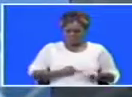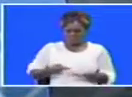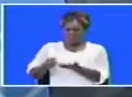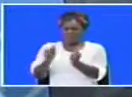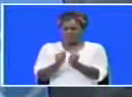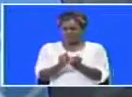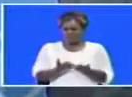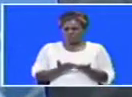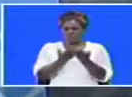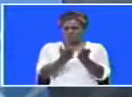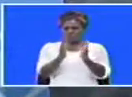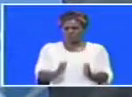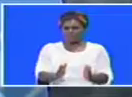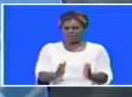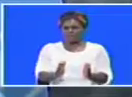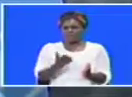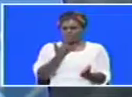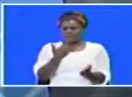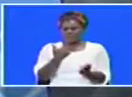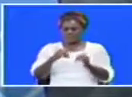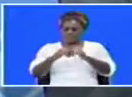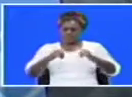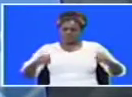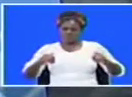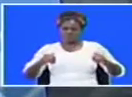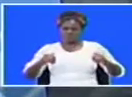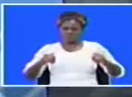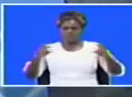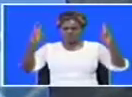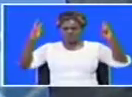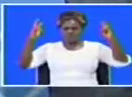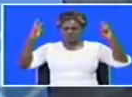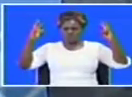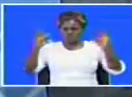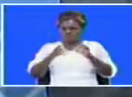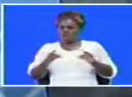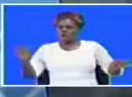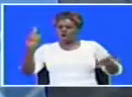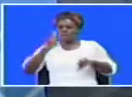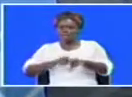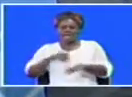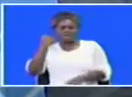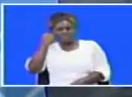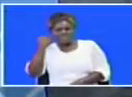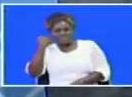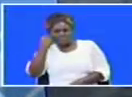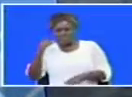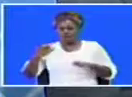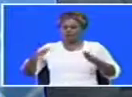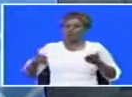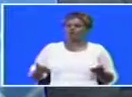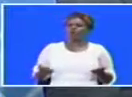who are the providers, and we realized we need to isolate some of the aspects like the chronic conditions, like